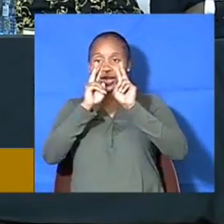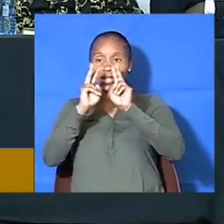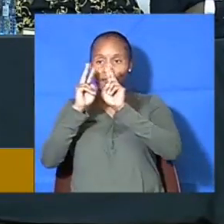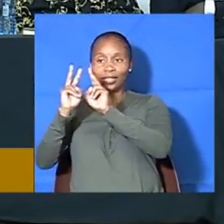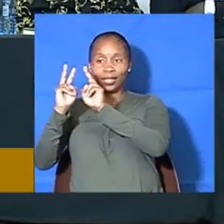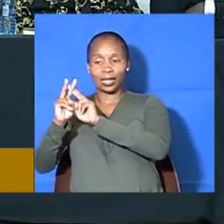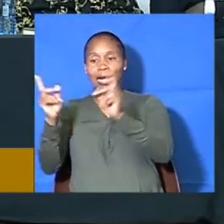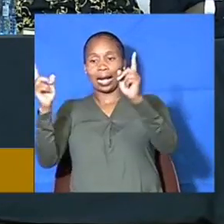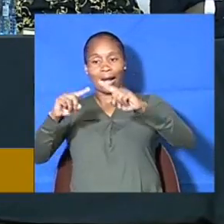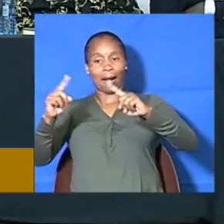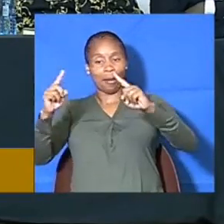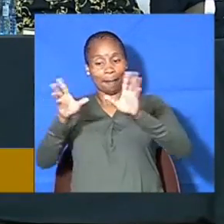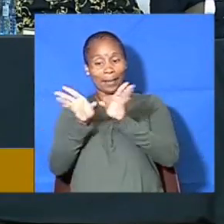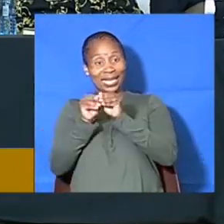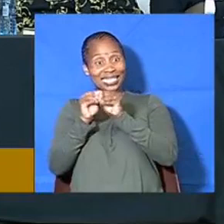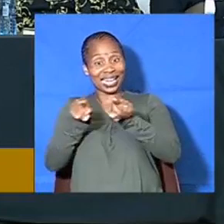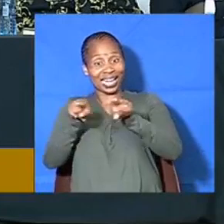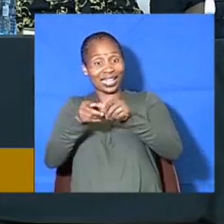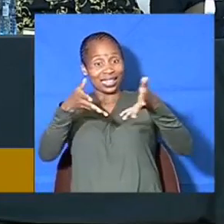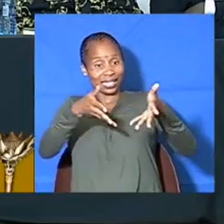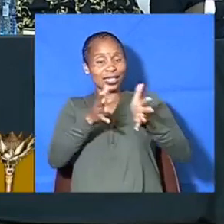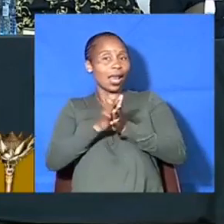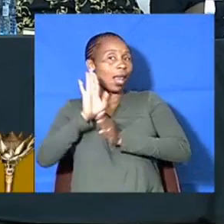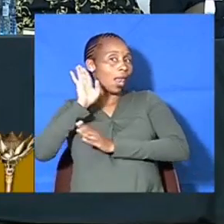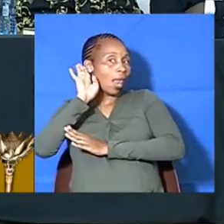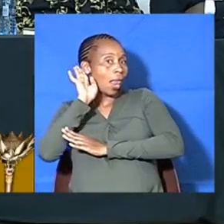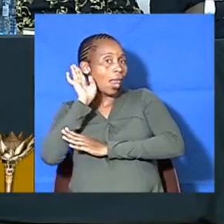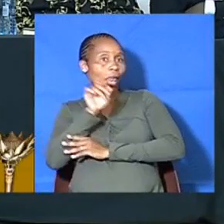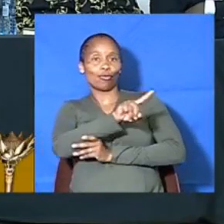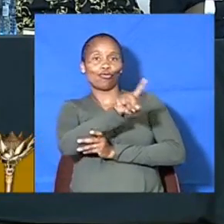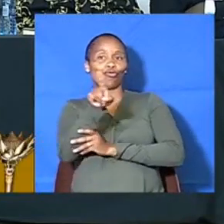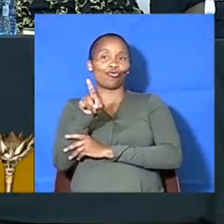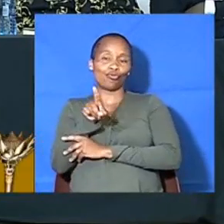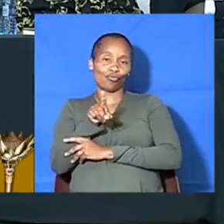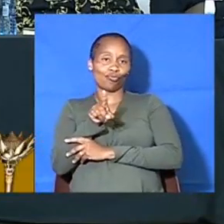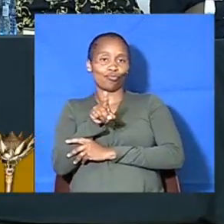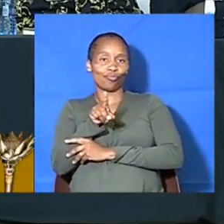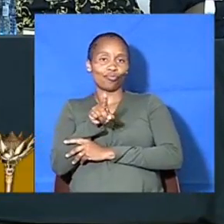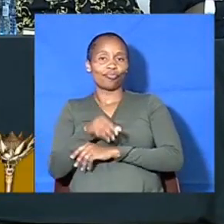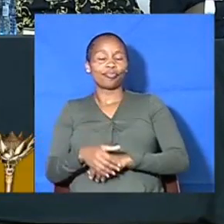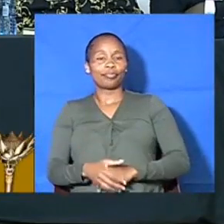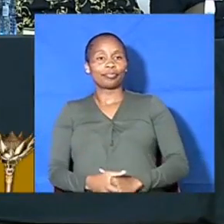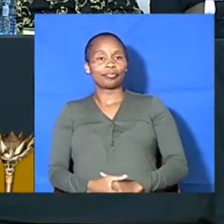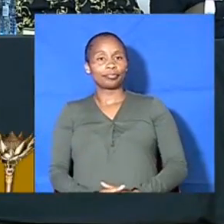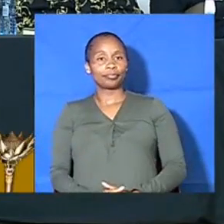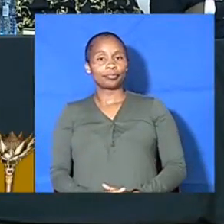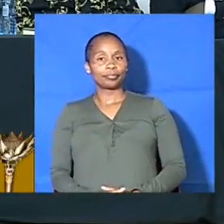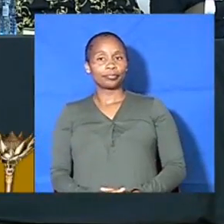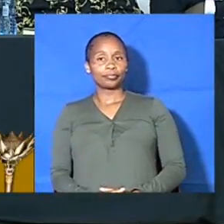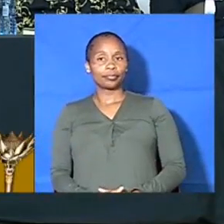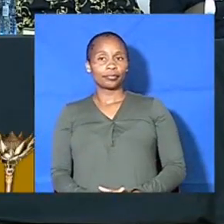the presence of the leadership of the National Department of Health if they can all stand up?